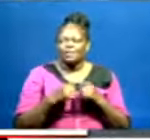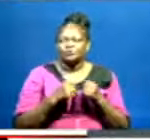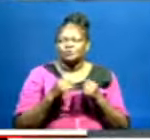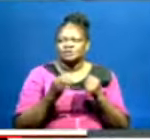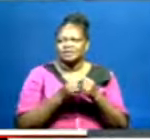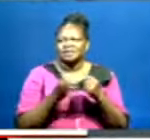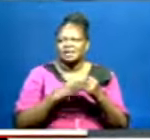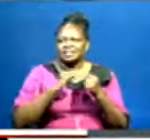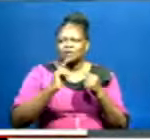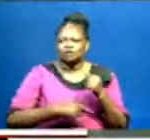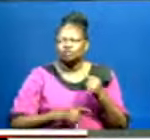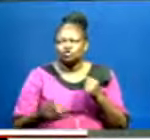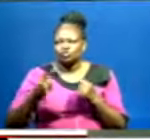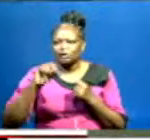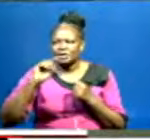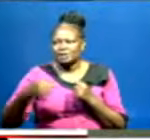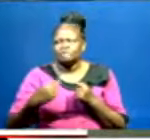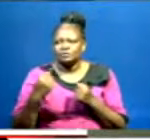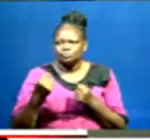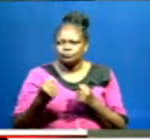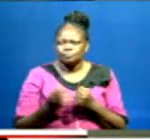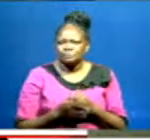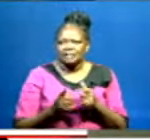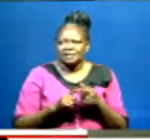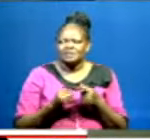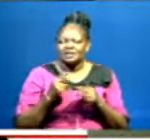to 20,000 shillings.